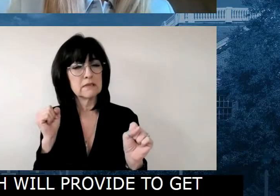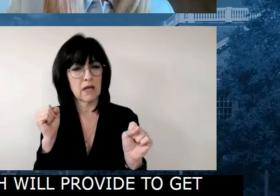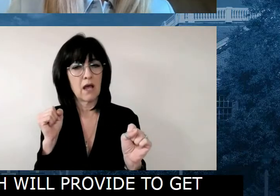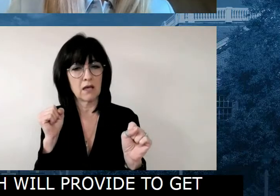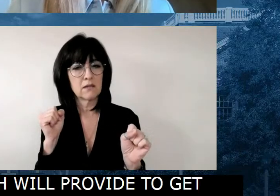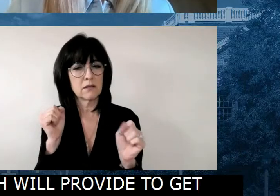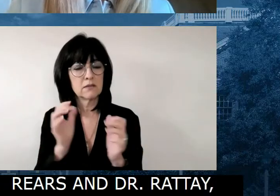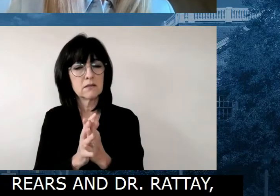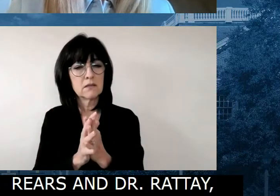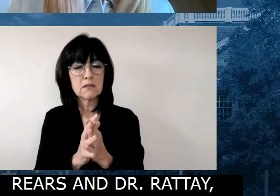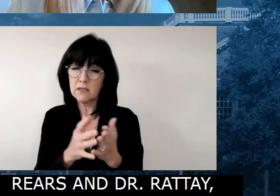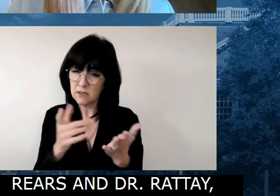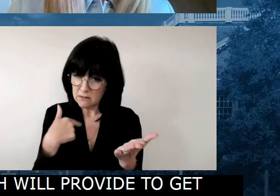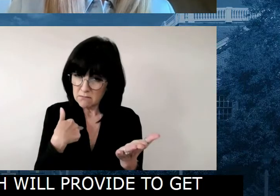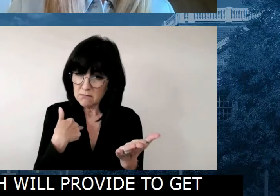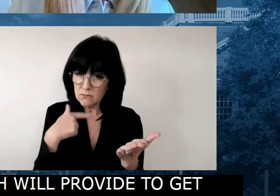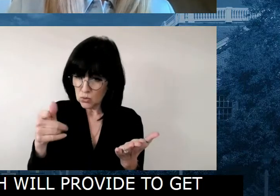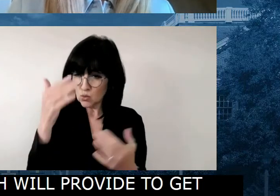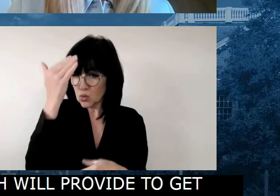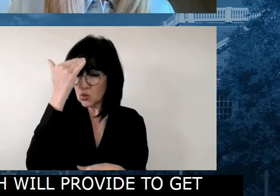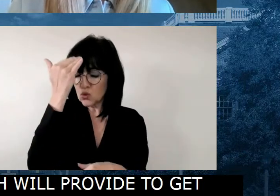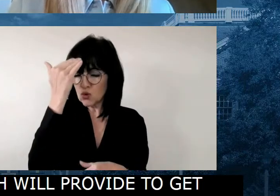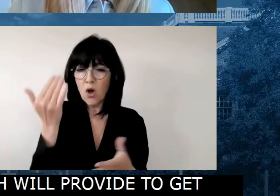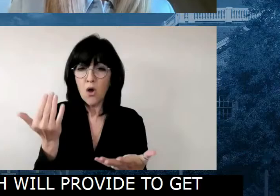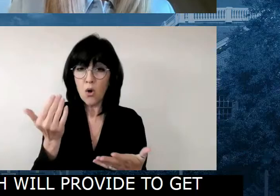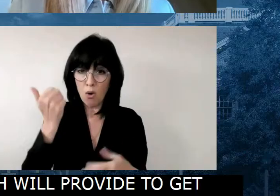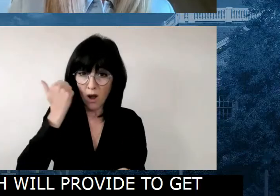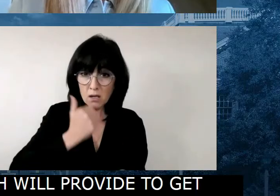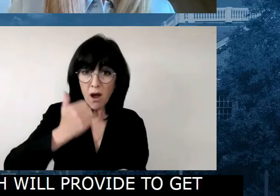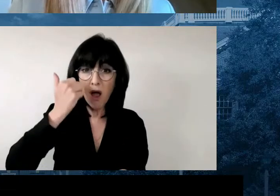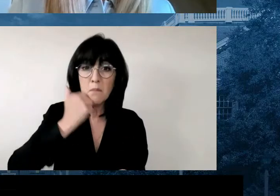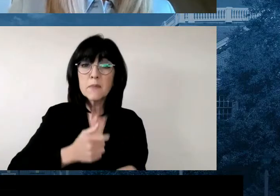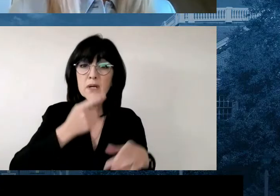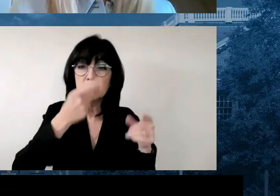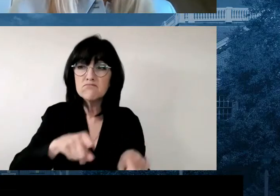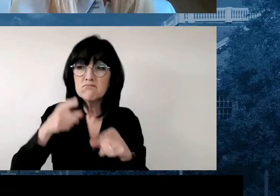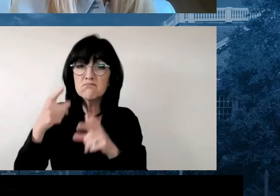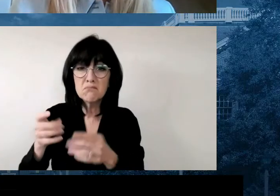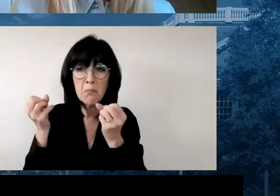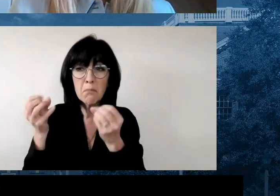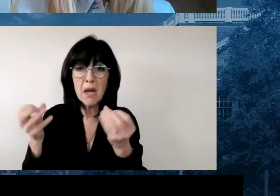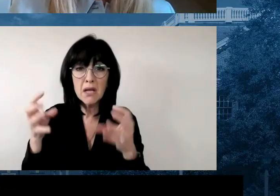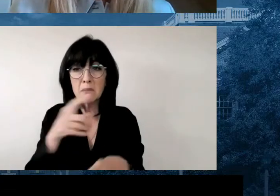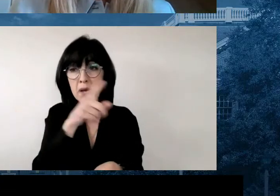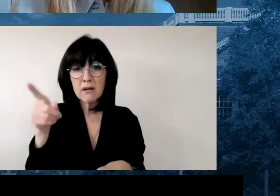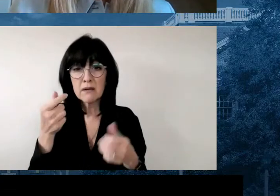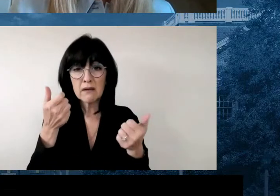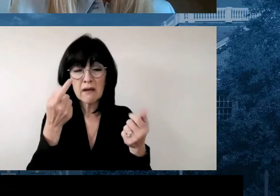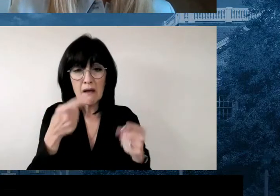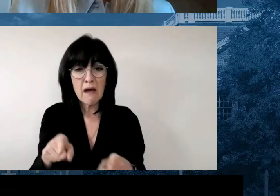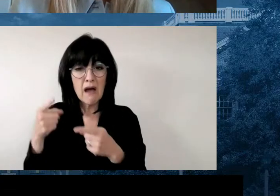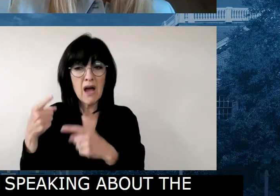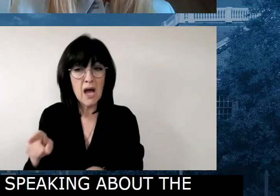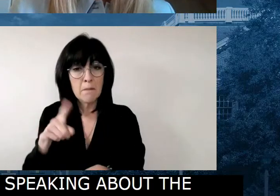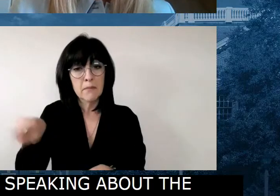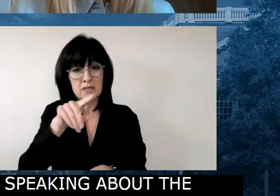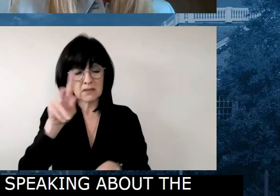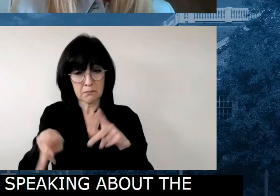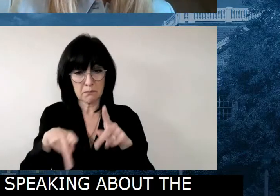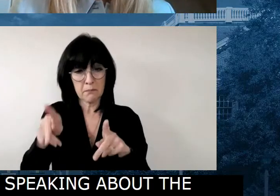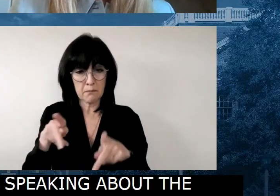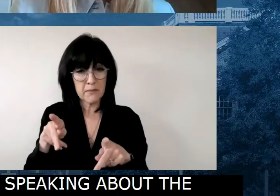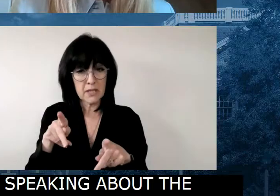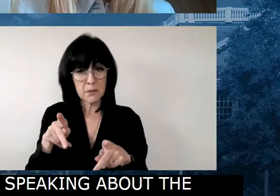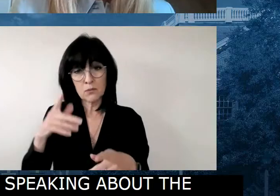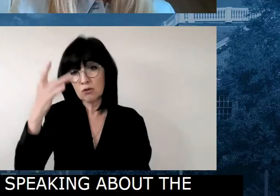serious side effects are just in the state of Delaware from getting the vaccine, and breakthrough cases as well? Do we know how many of those there